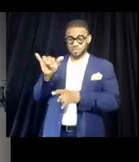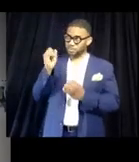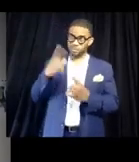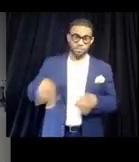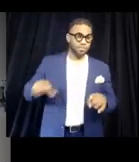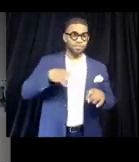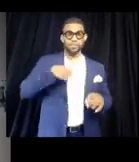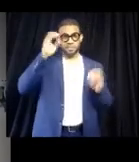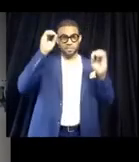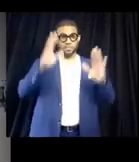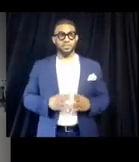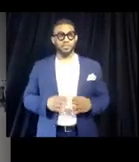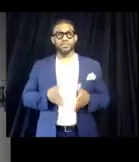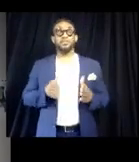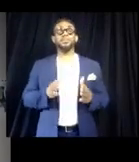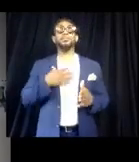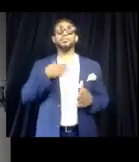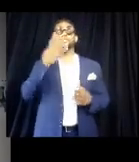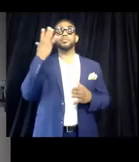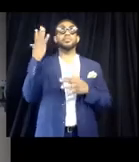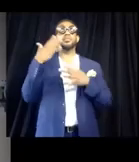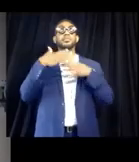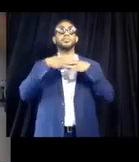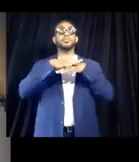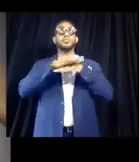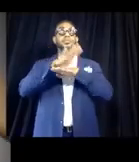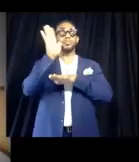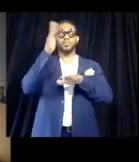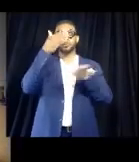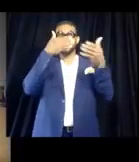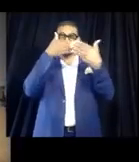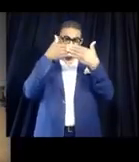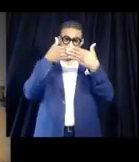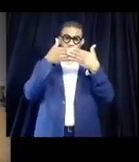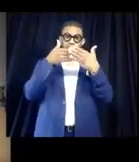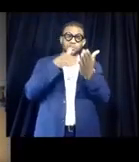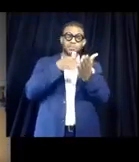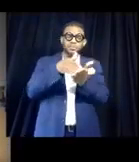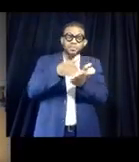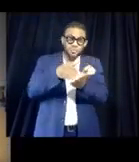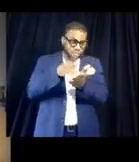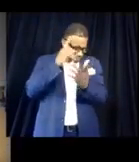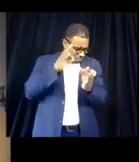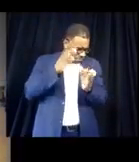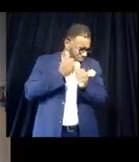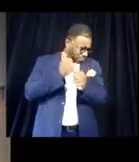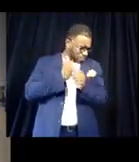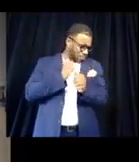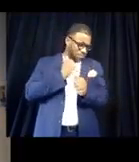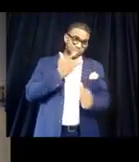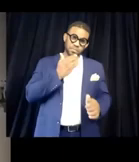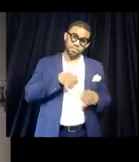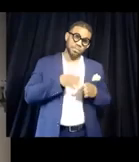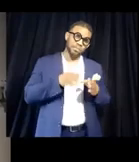mother, like many of my teachers, allowed whiteness to shield her eyes and often chose to